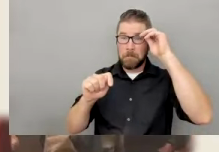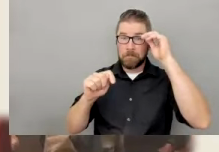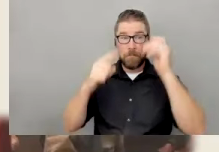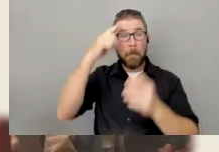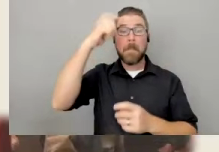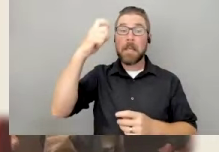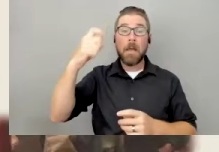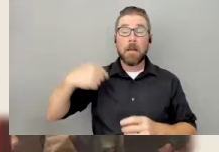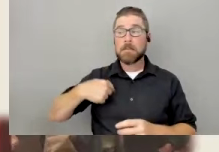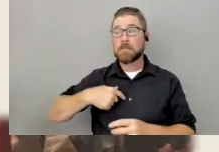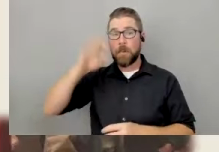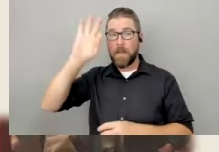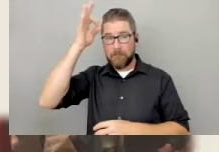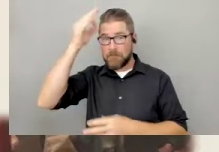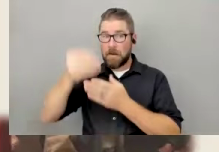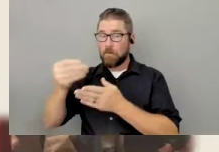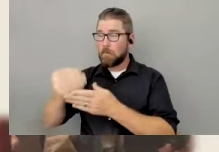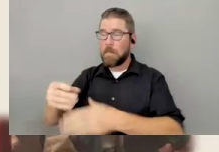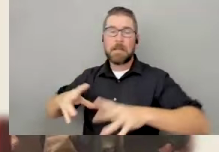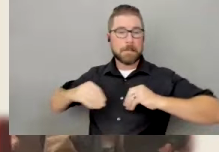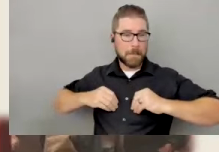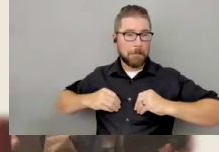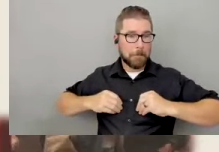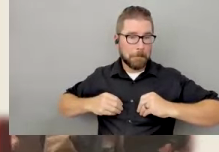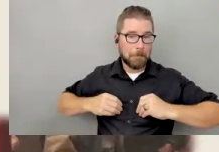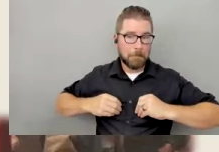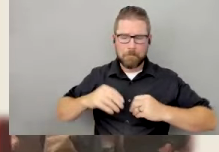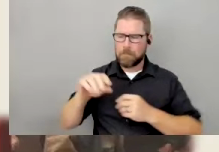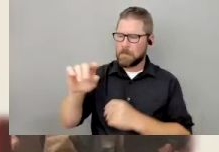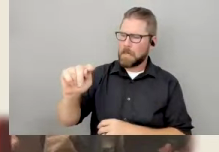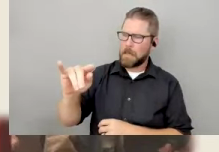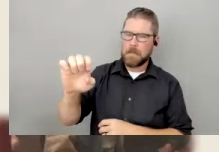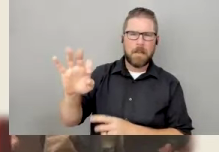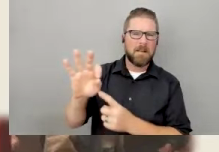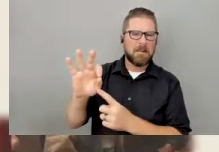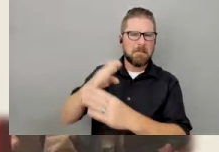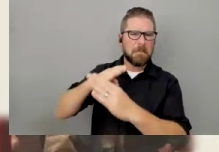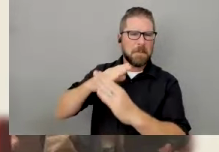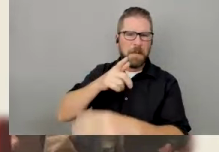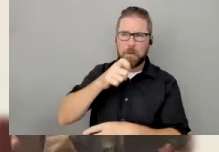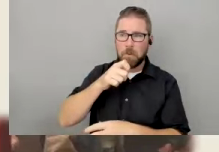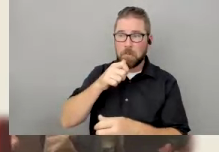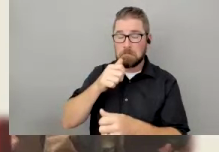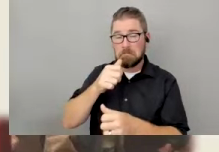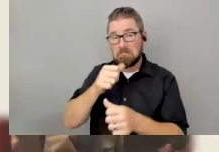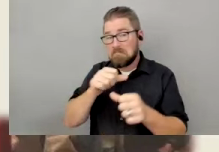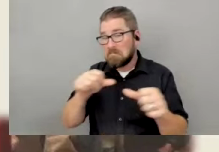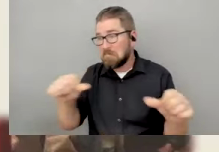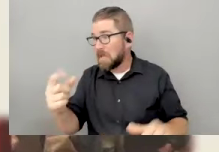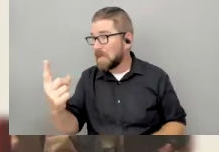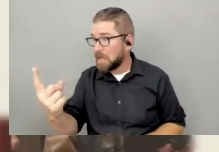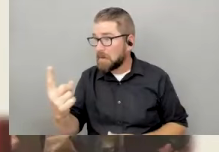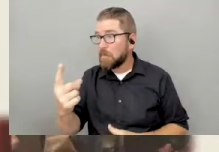funding. And who does Title IX protect? It pretty much protects like everyone and anyone who's associated with Fresno